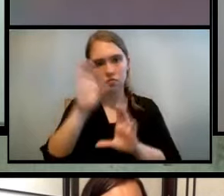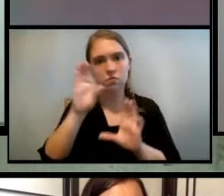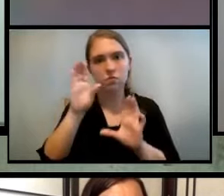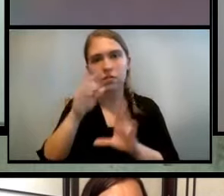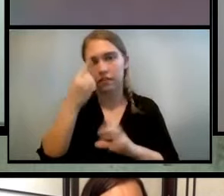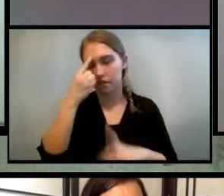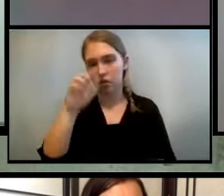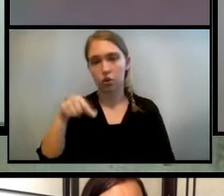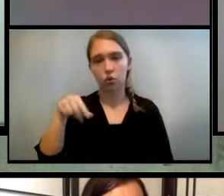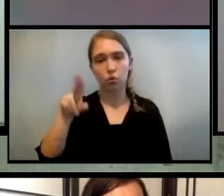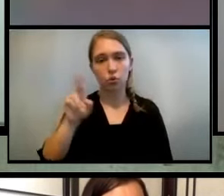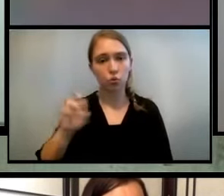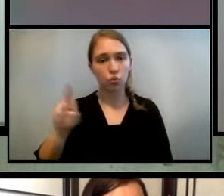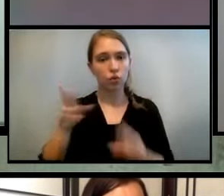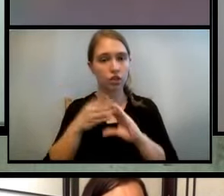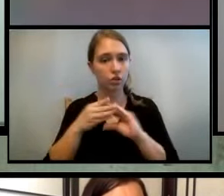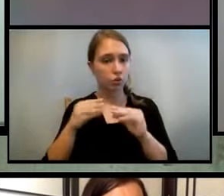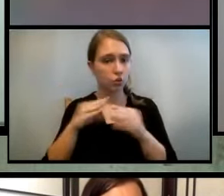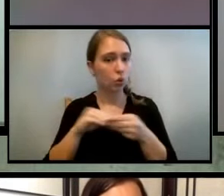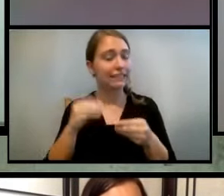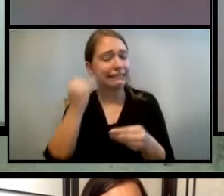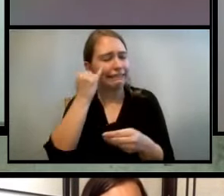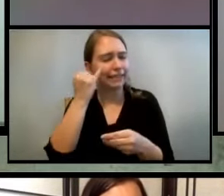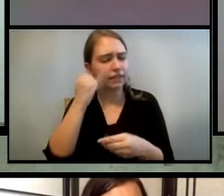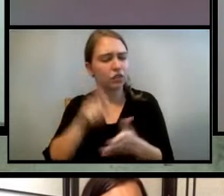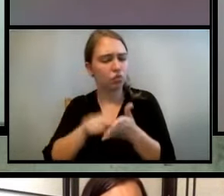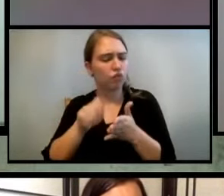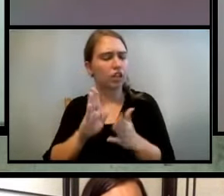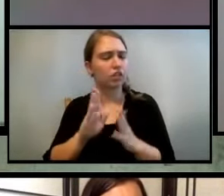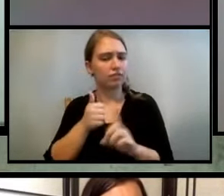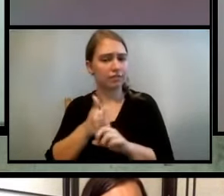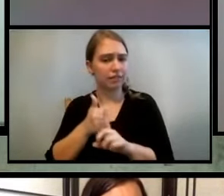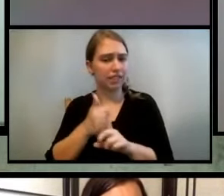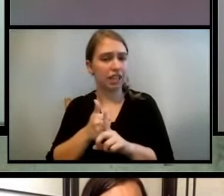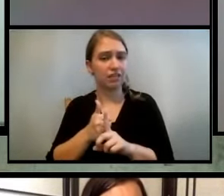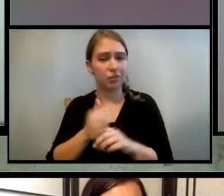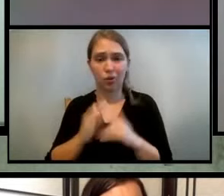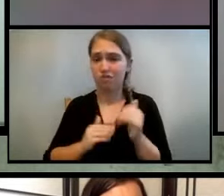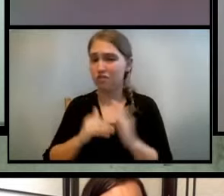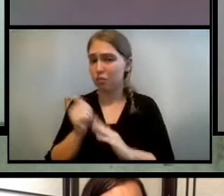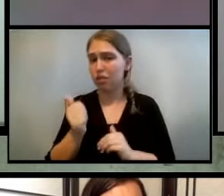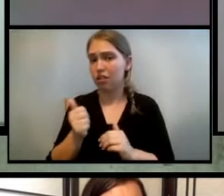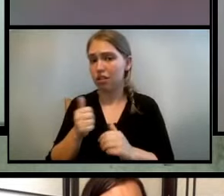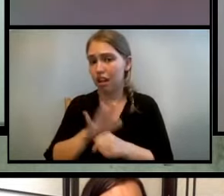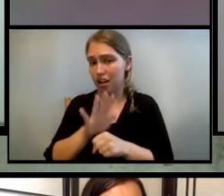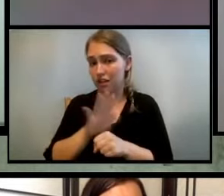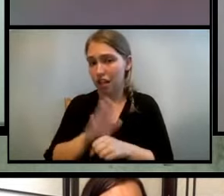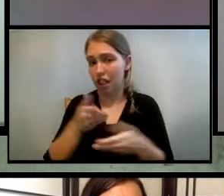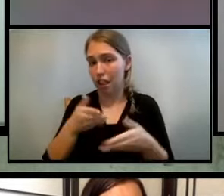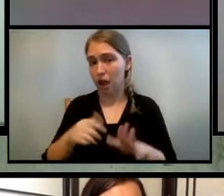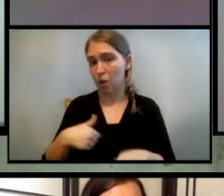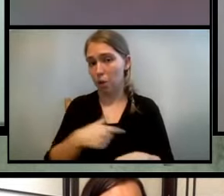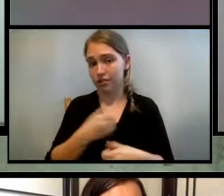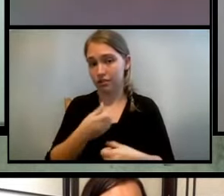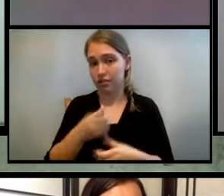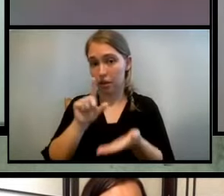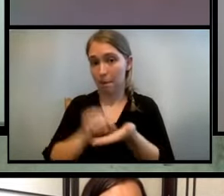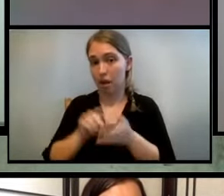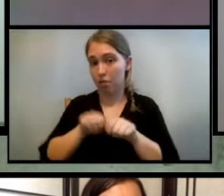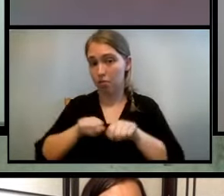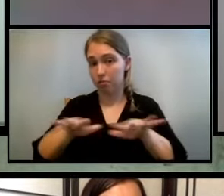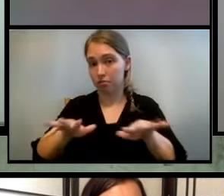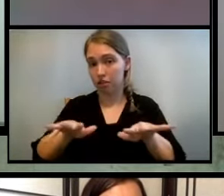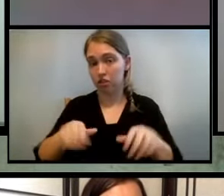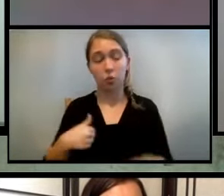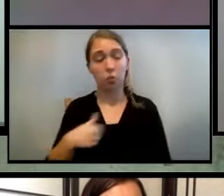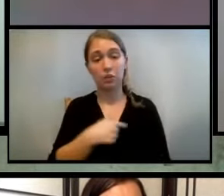stories, if the writer was comfortable enough to publish them. And being at Anathema, it's something that we're still